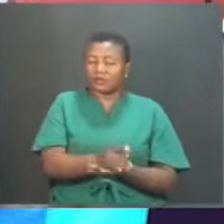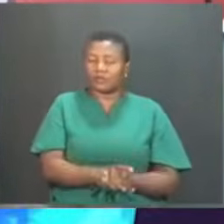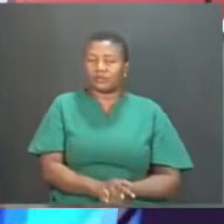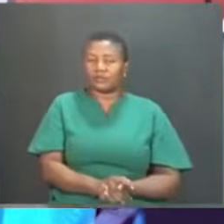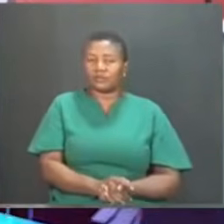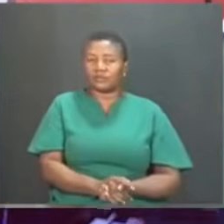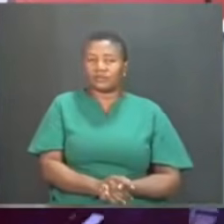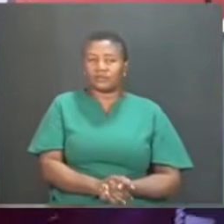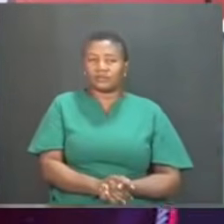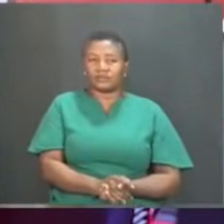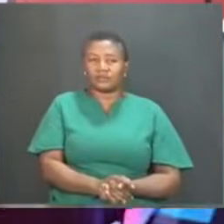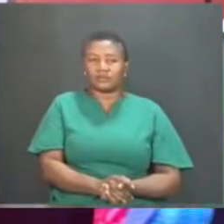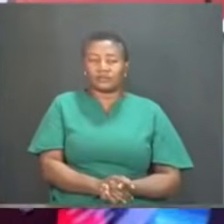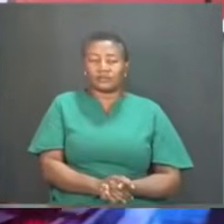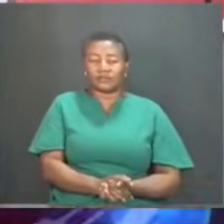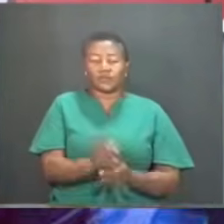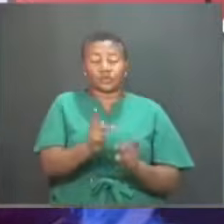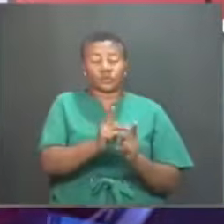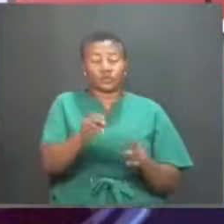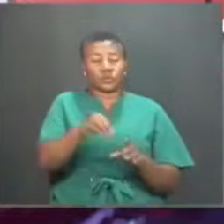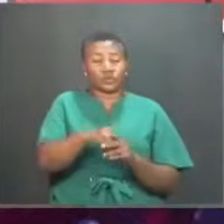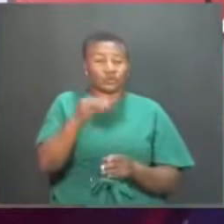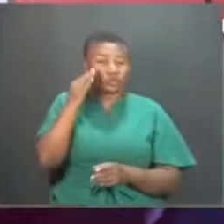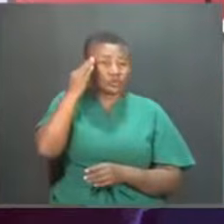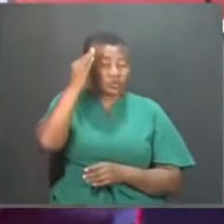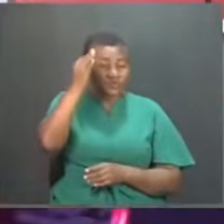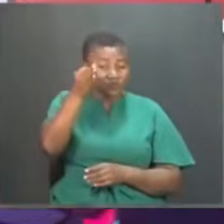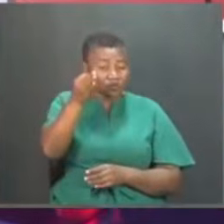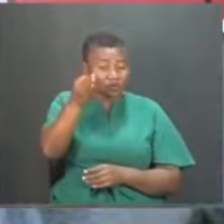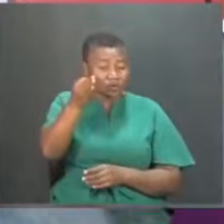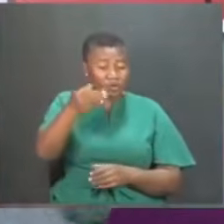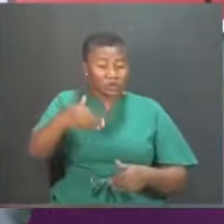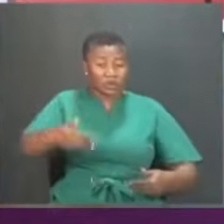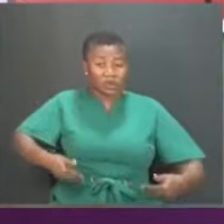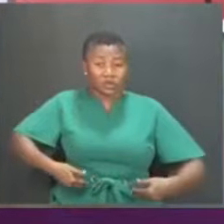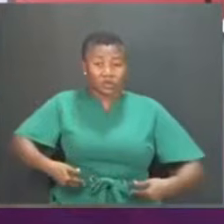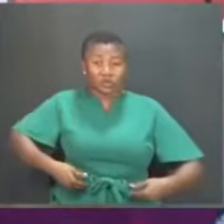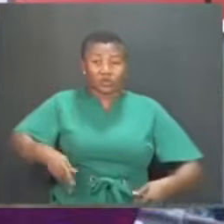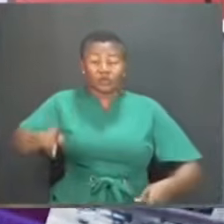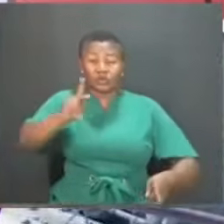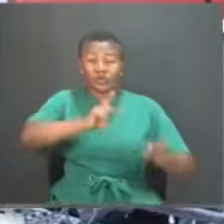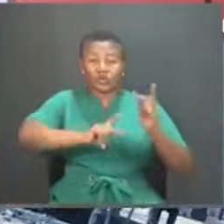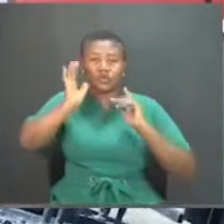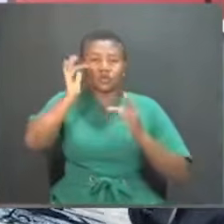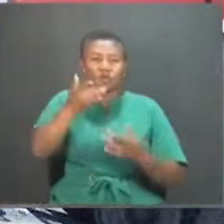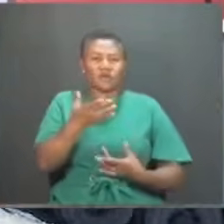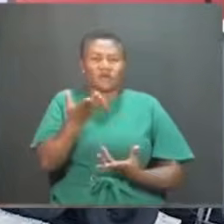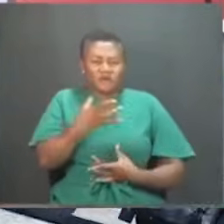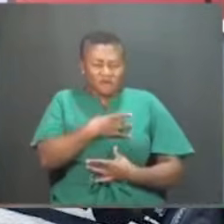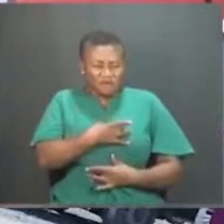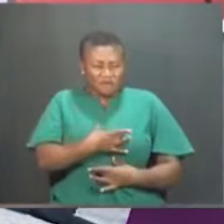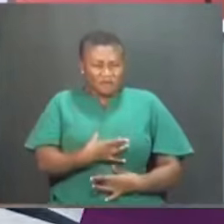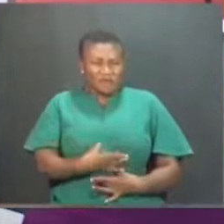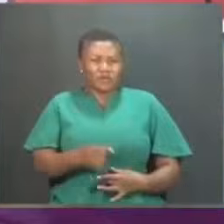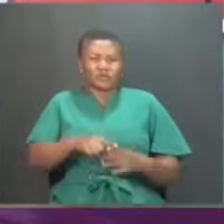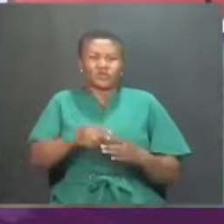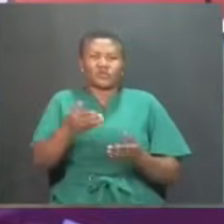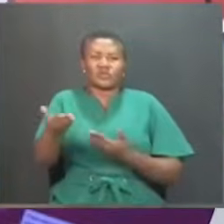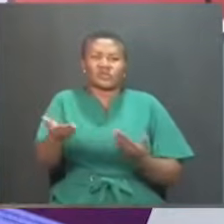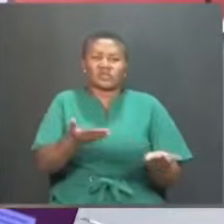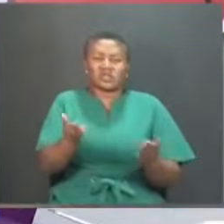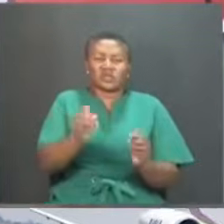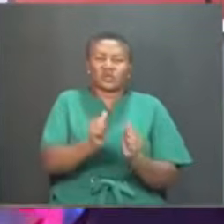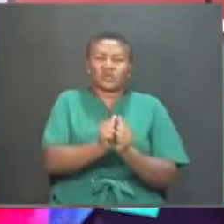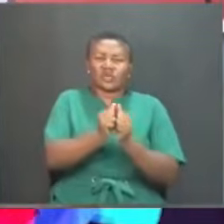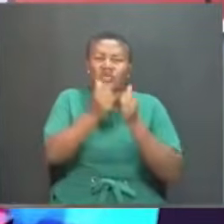So that, Mr. Speaker, in future, our young people would want to serve with pride and dignity without losing their